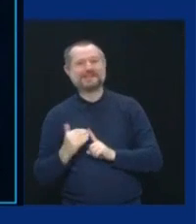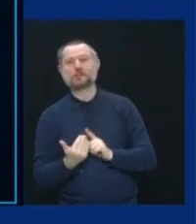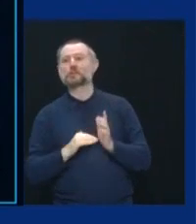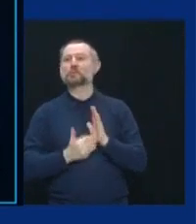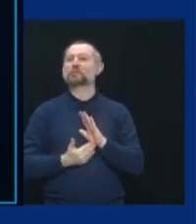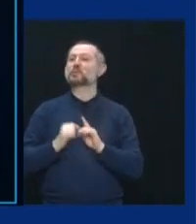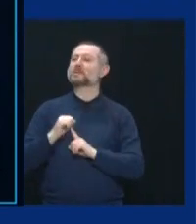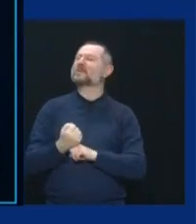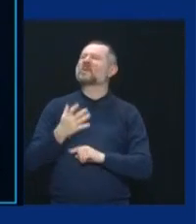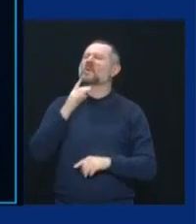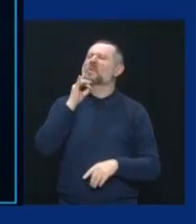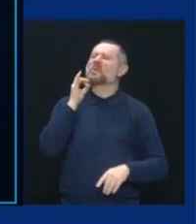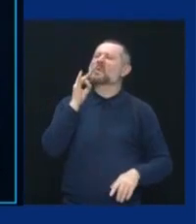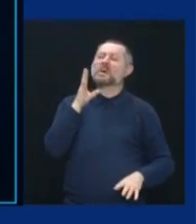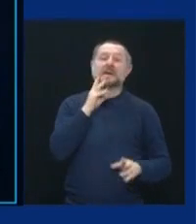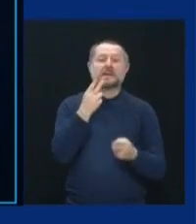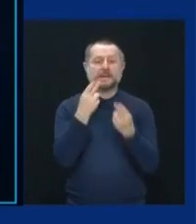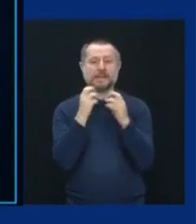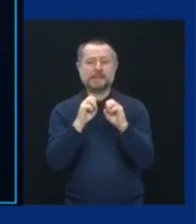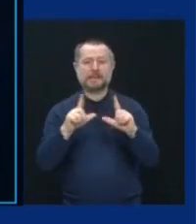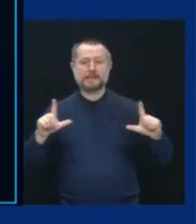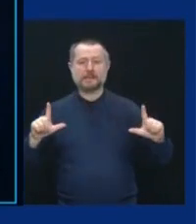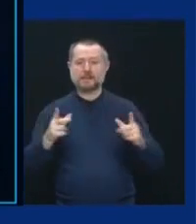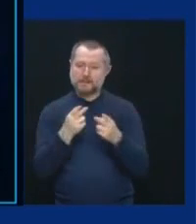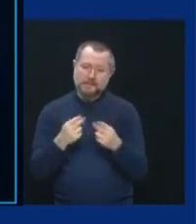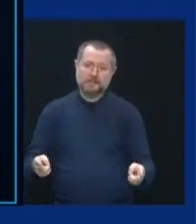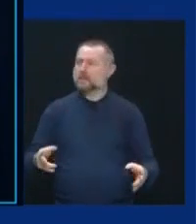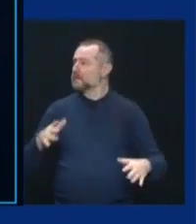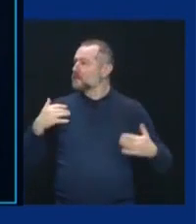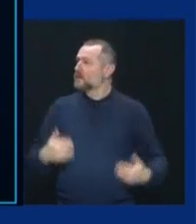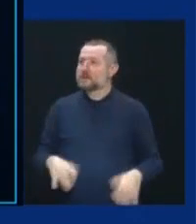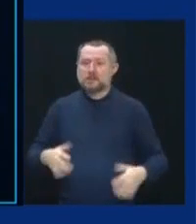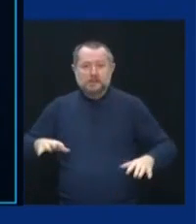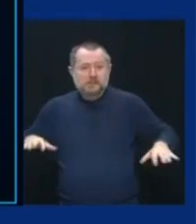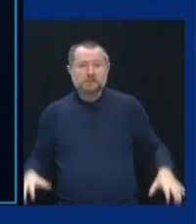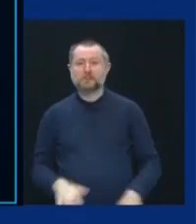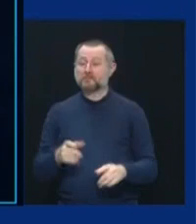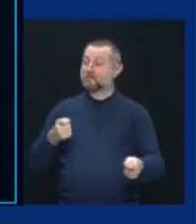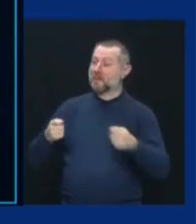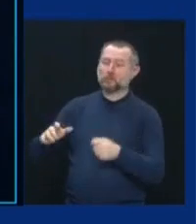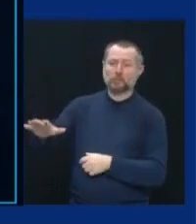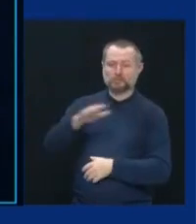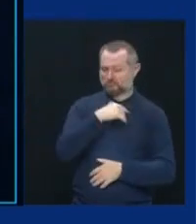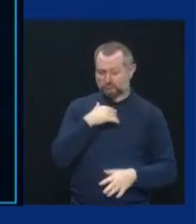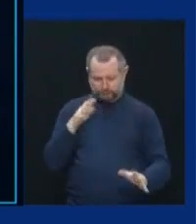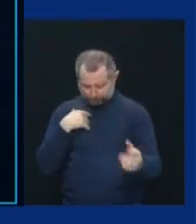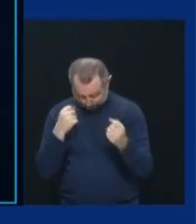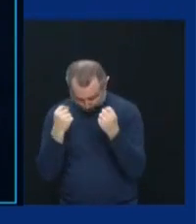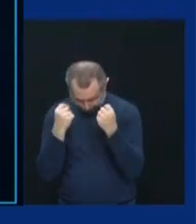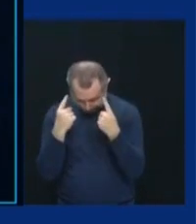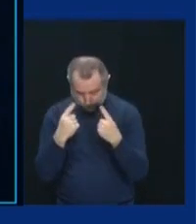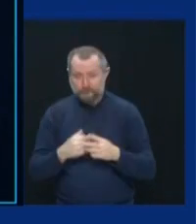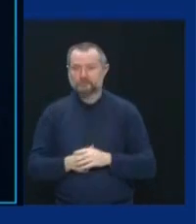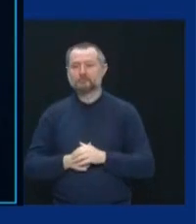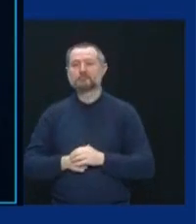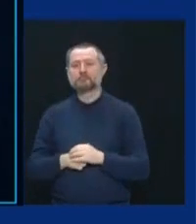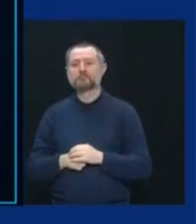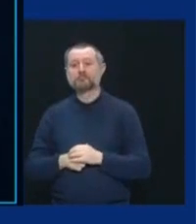of a pandemic. And they were scrambling, and they were managing the crisis. I understand all of that.